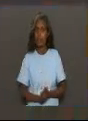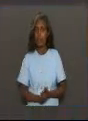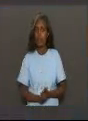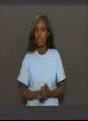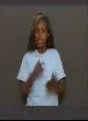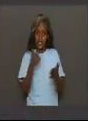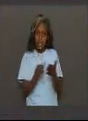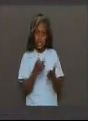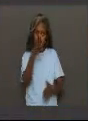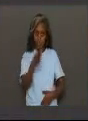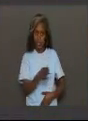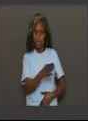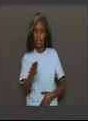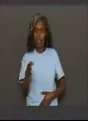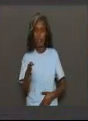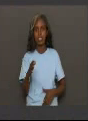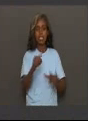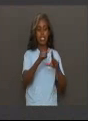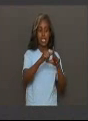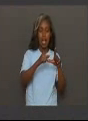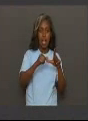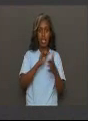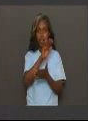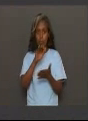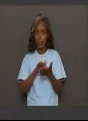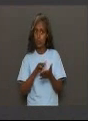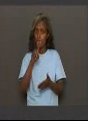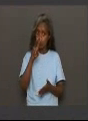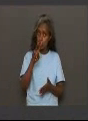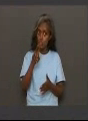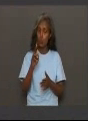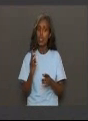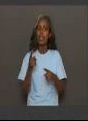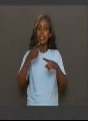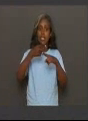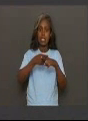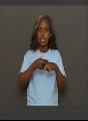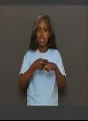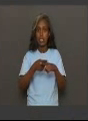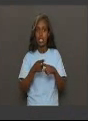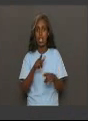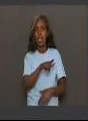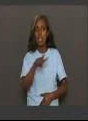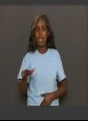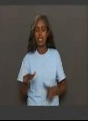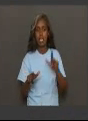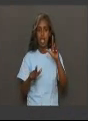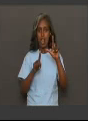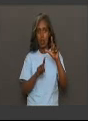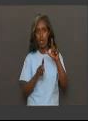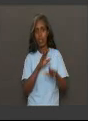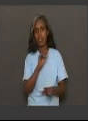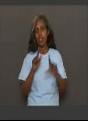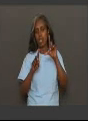In this graph, the angle between 2 intersecting lines, L1